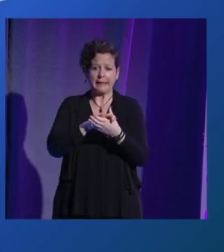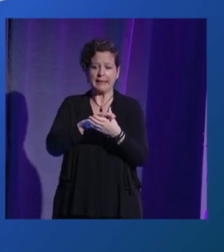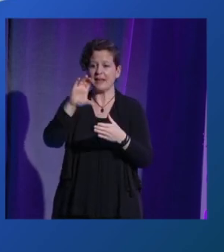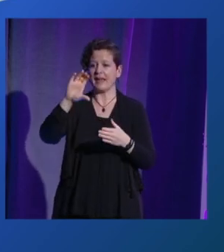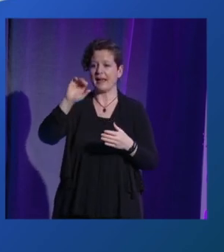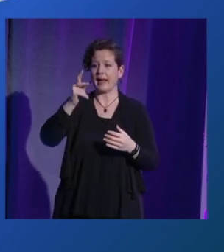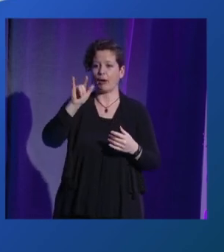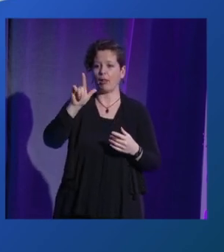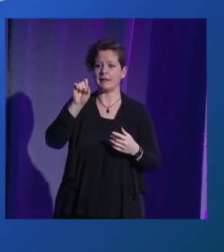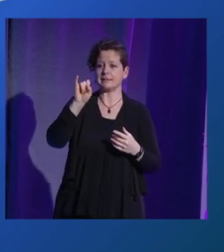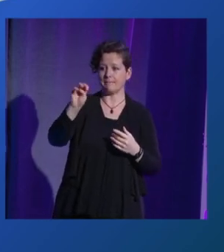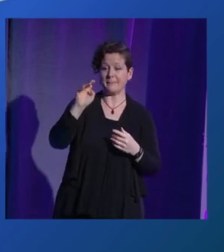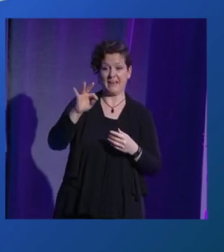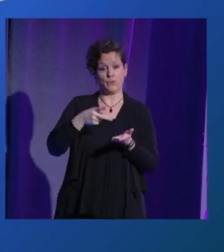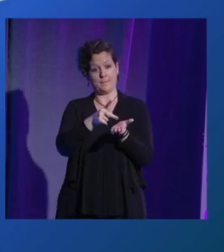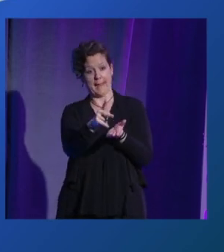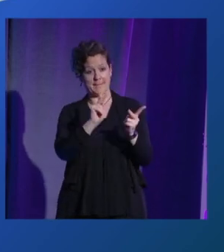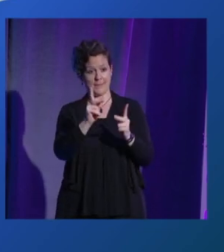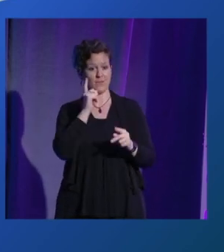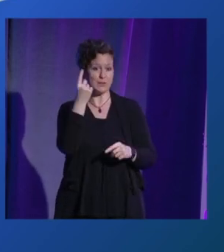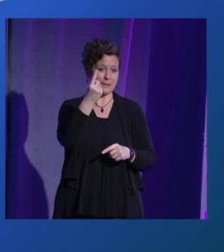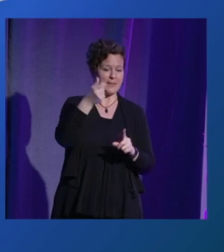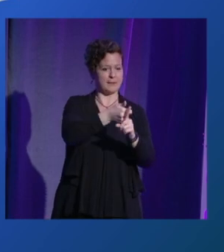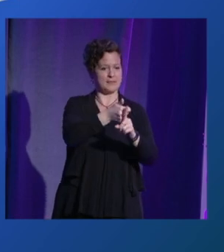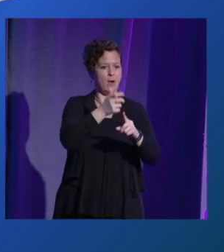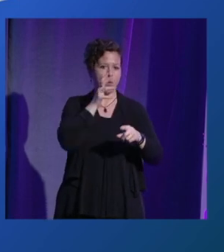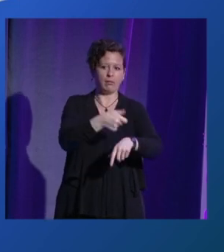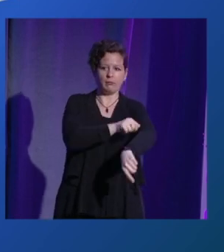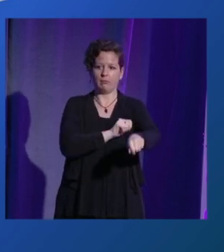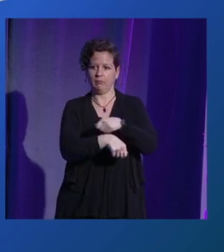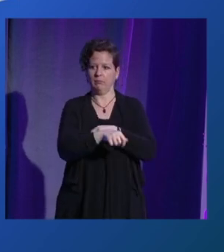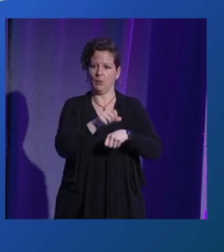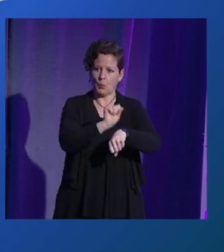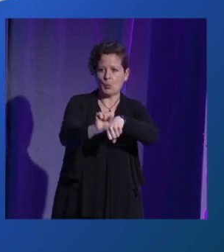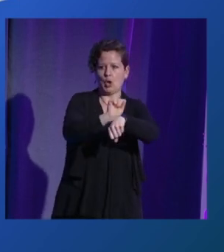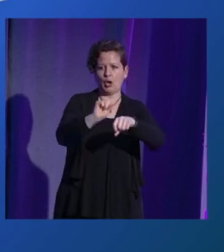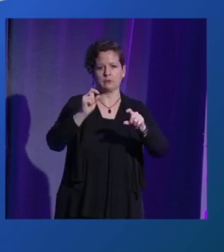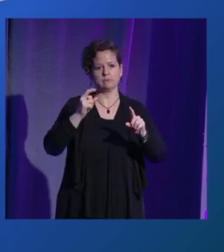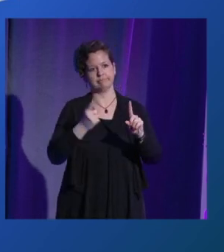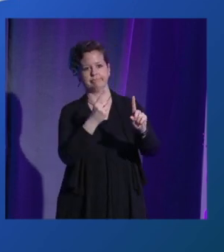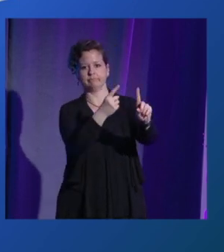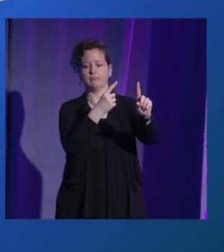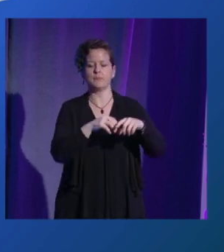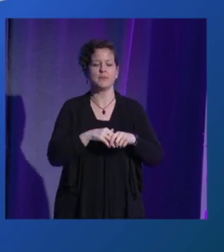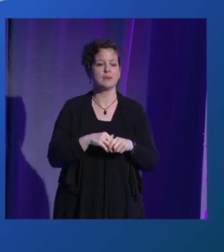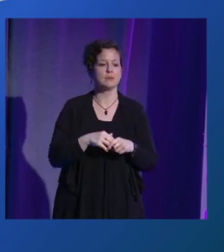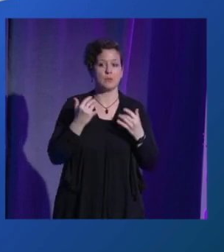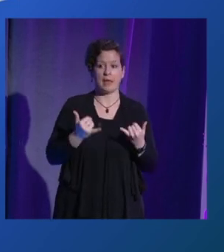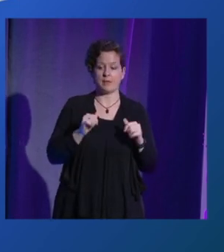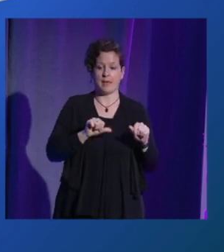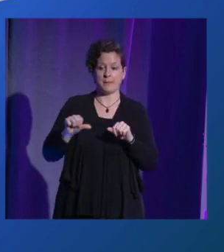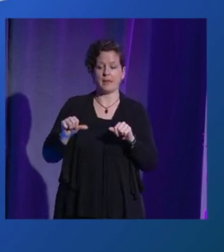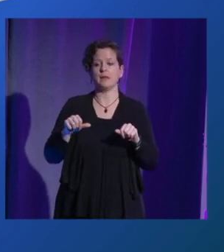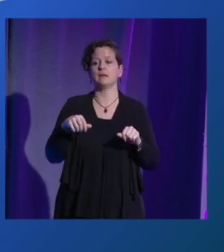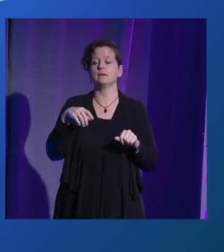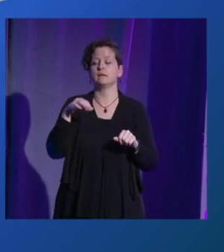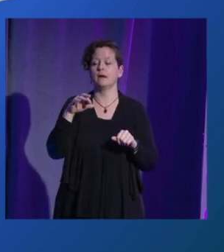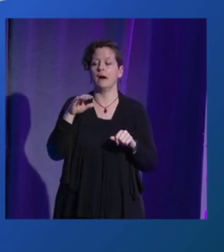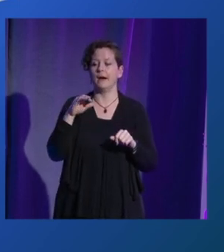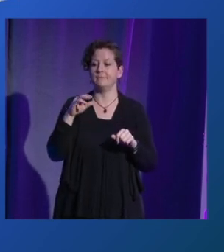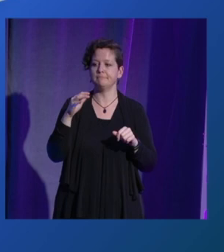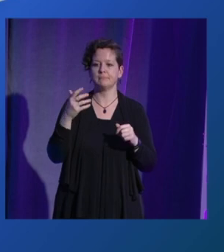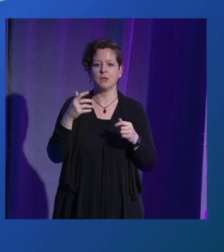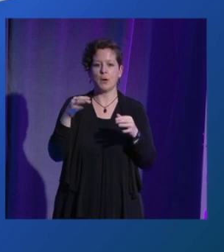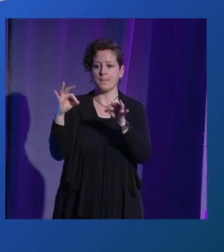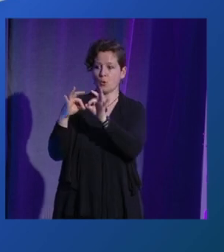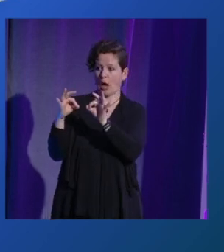things they they tend to do that and you know connecting the the capability with now the increasingly the the you know